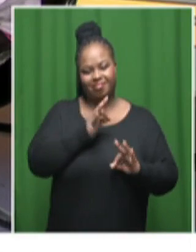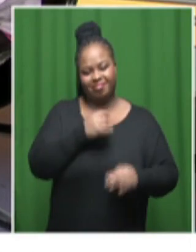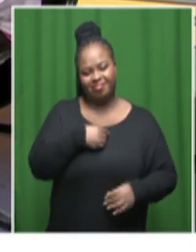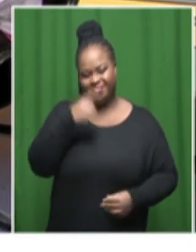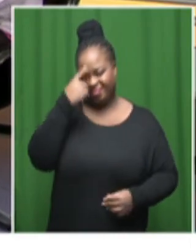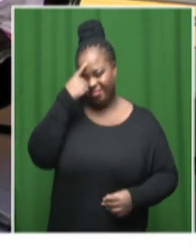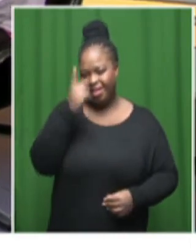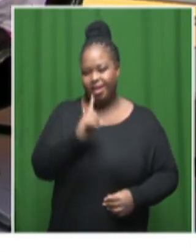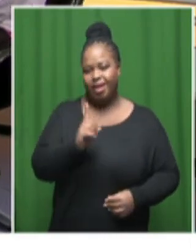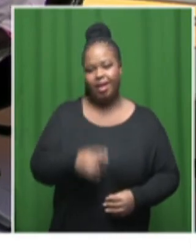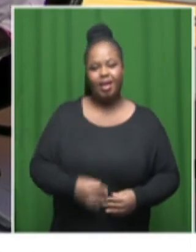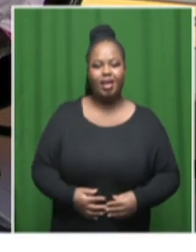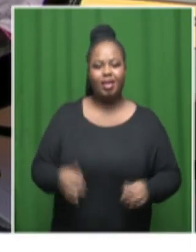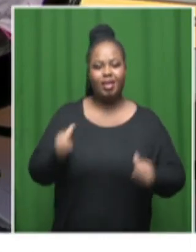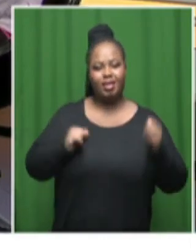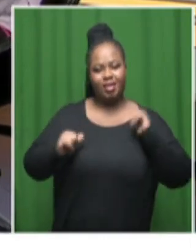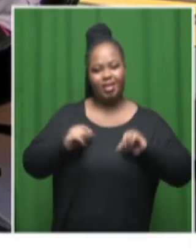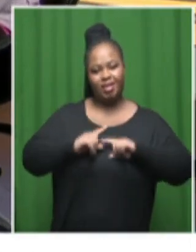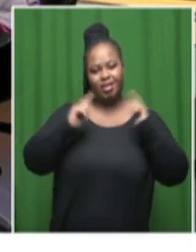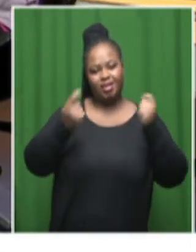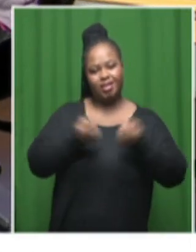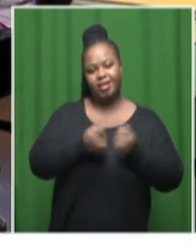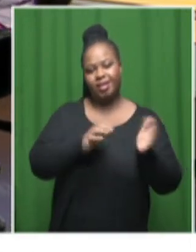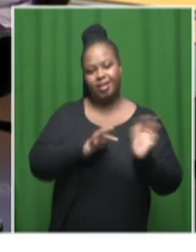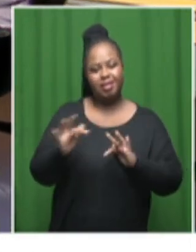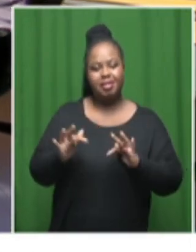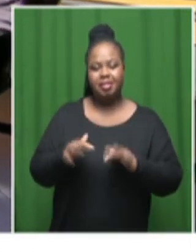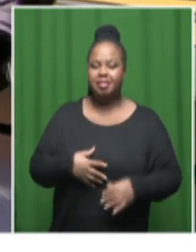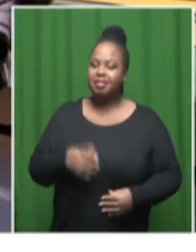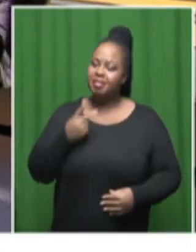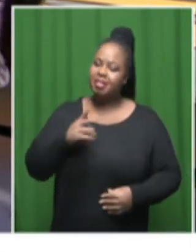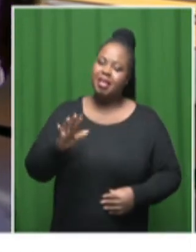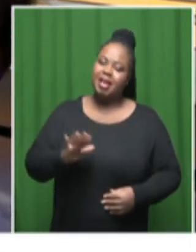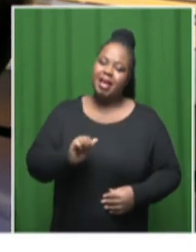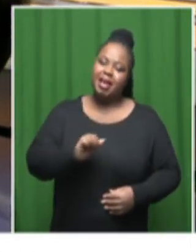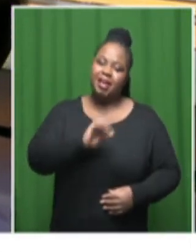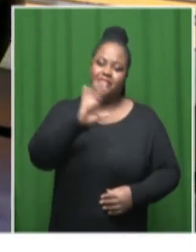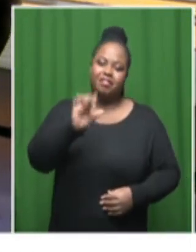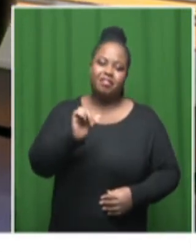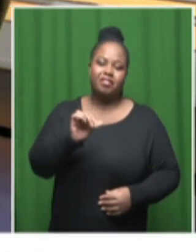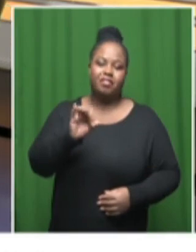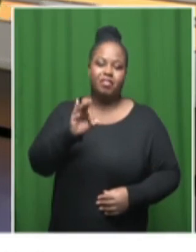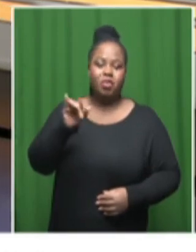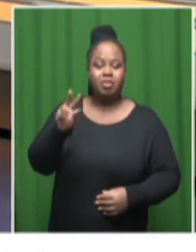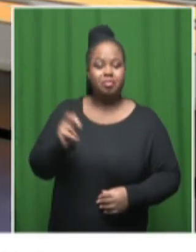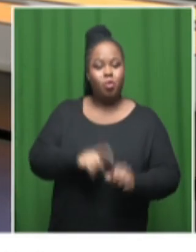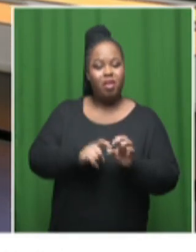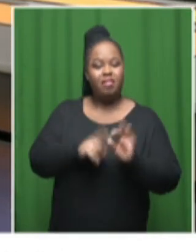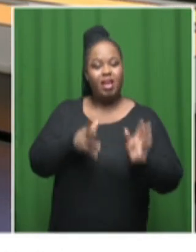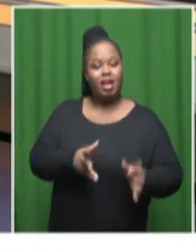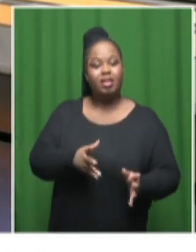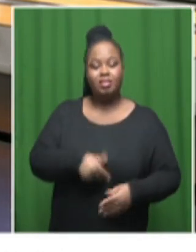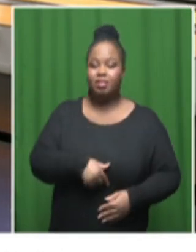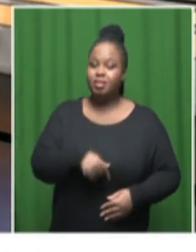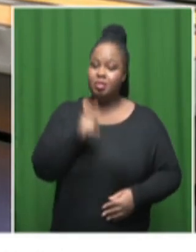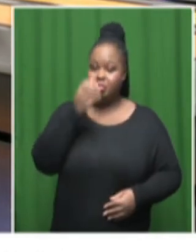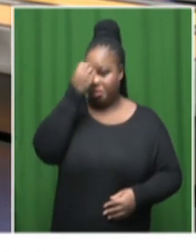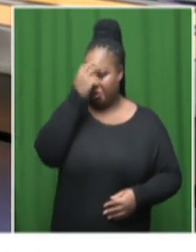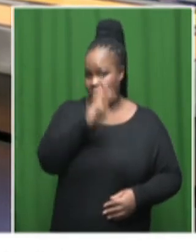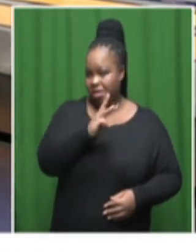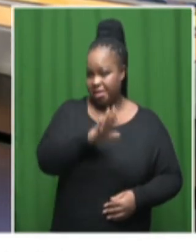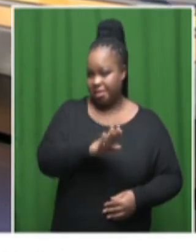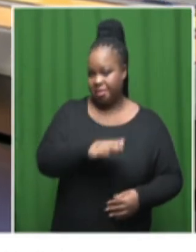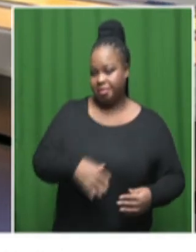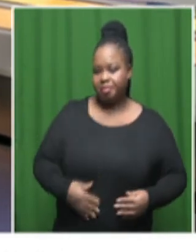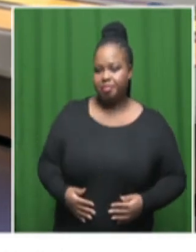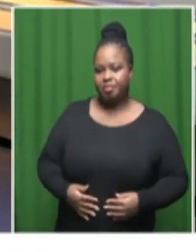in terms of the team's performance that we've seen at the current Africa qualifiers taking place in Pretoria. Look, I want to be honest